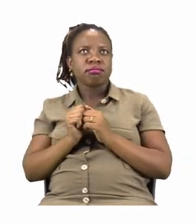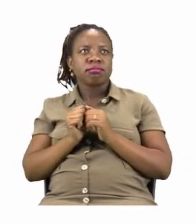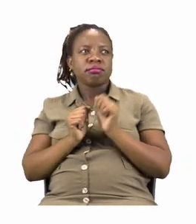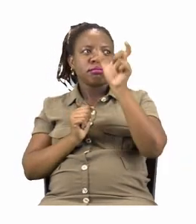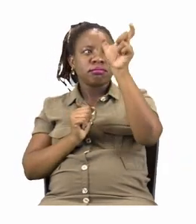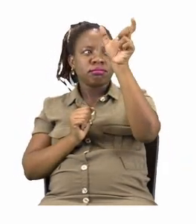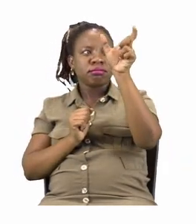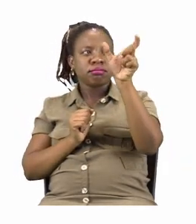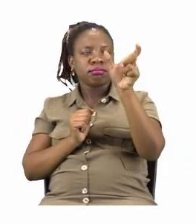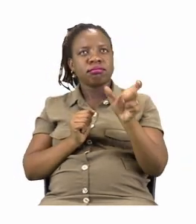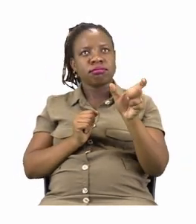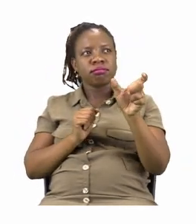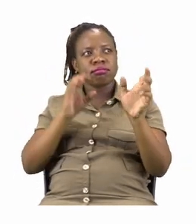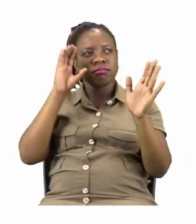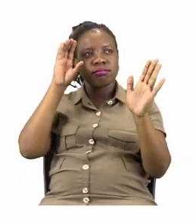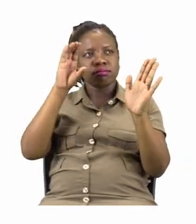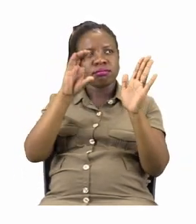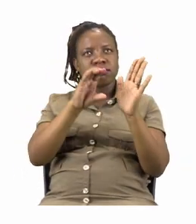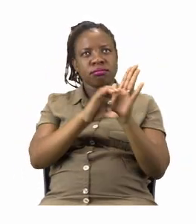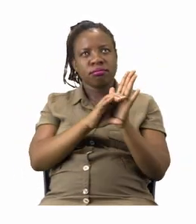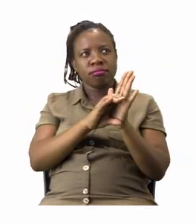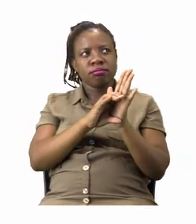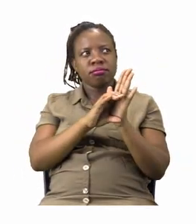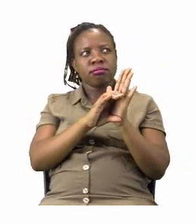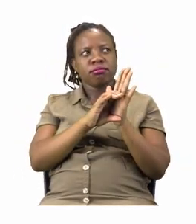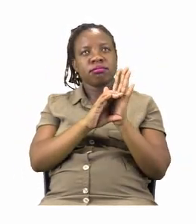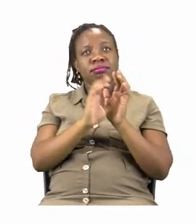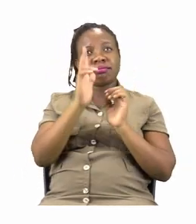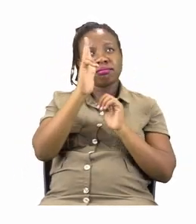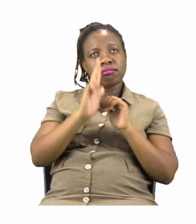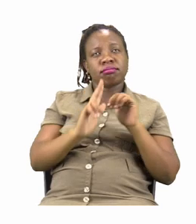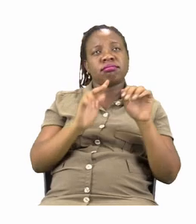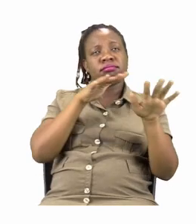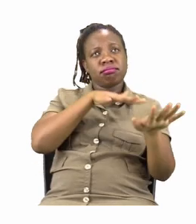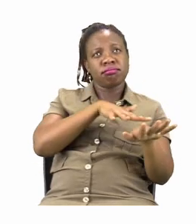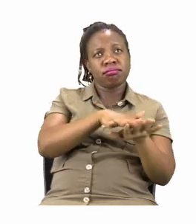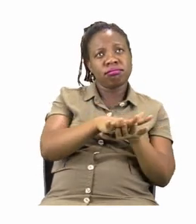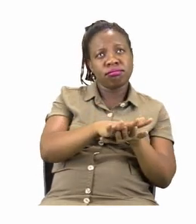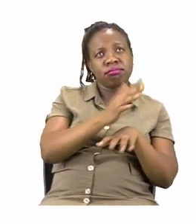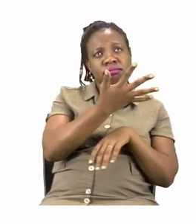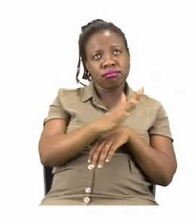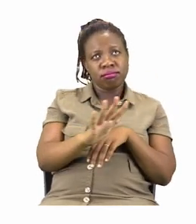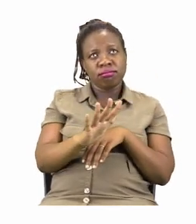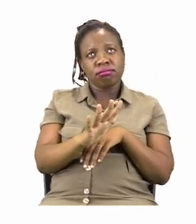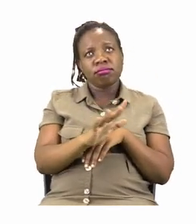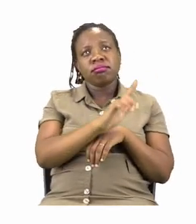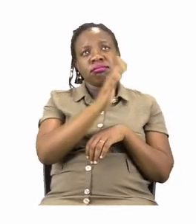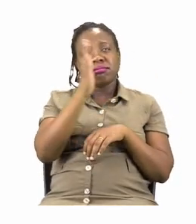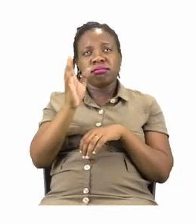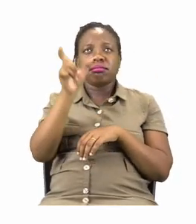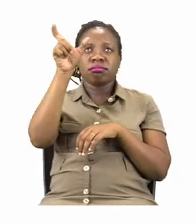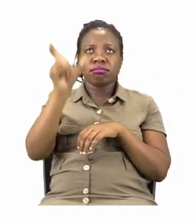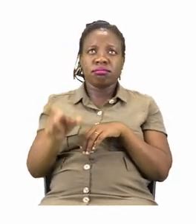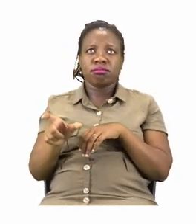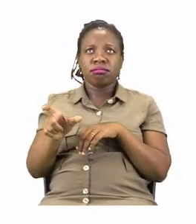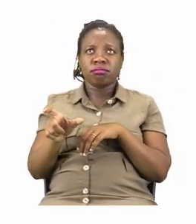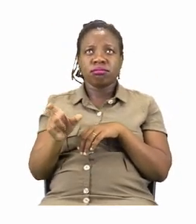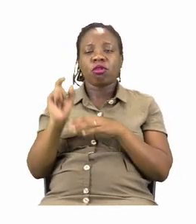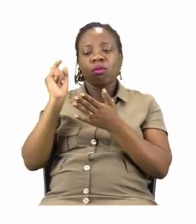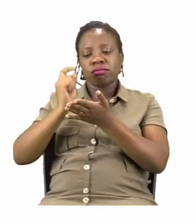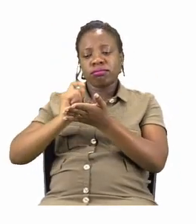picture where someone is wasting water, and then on the right side you have some space for